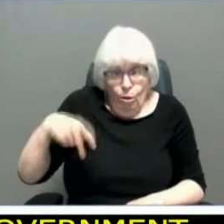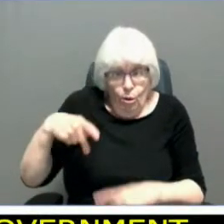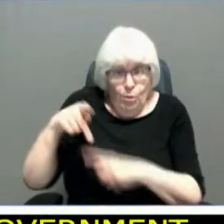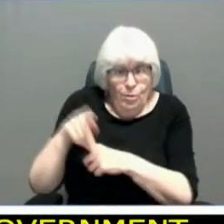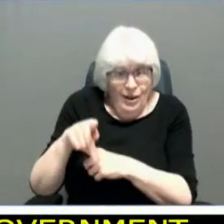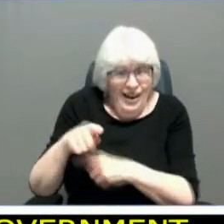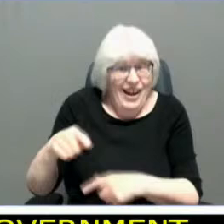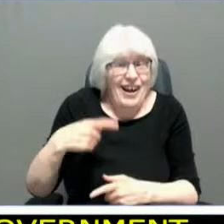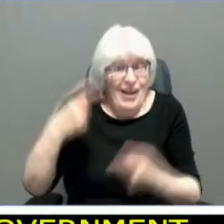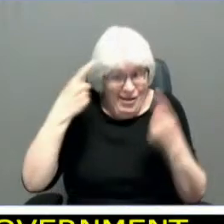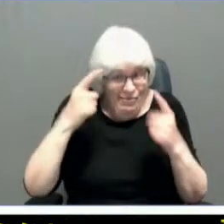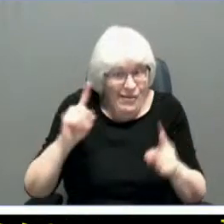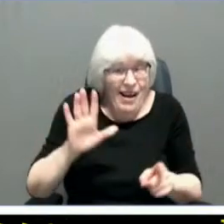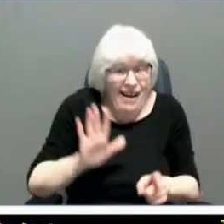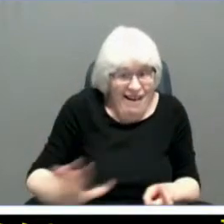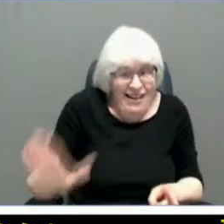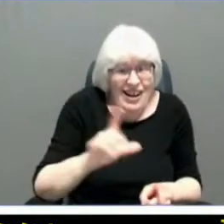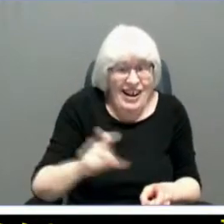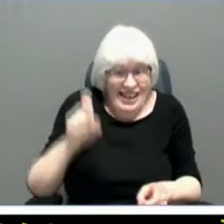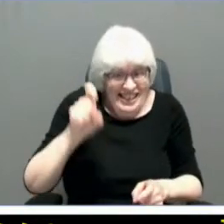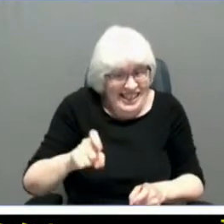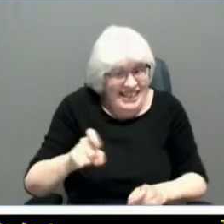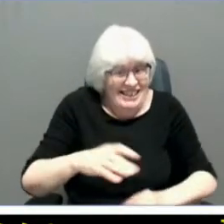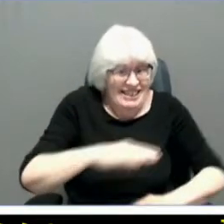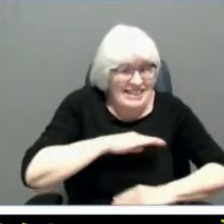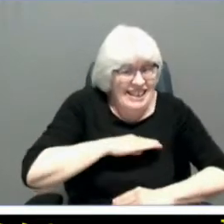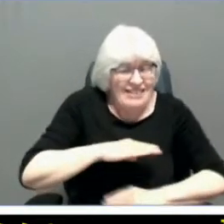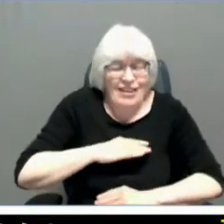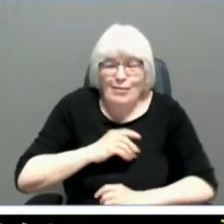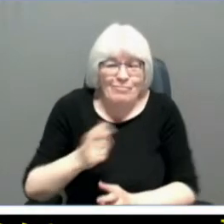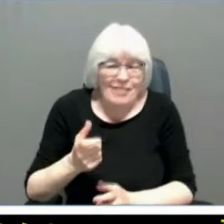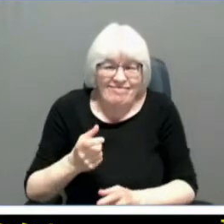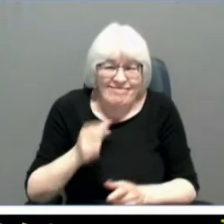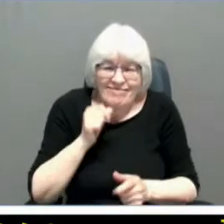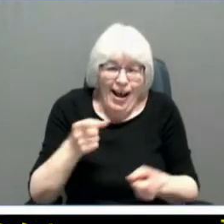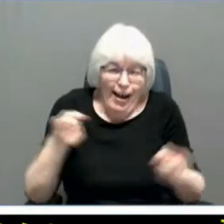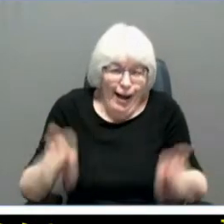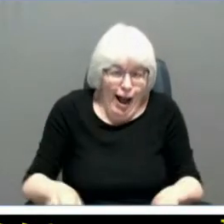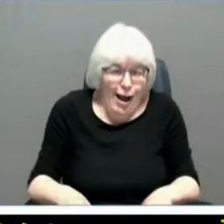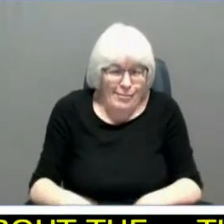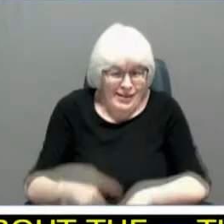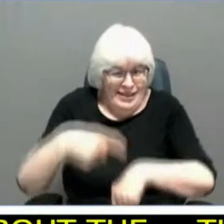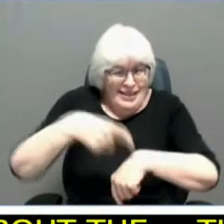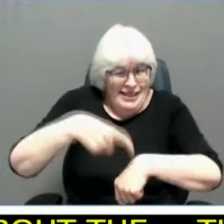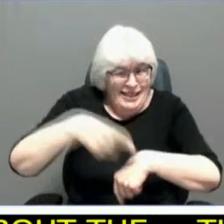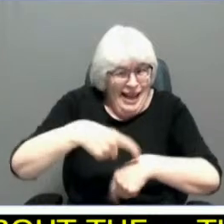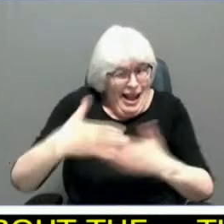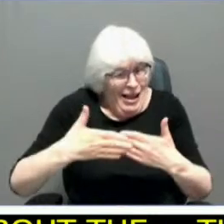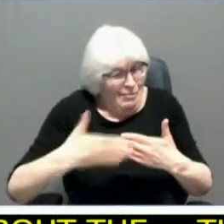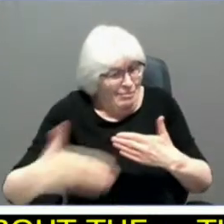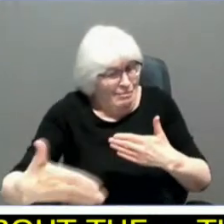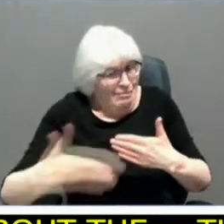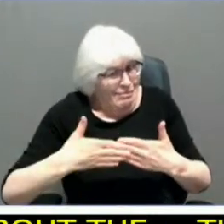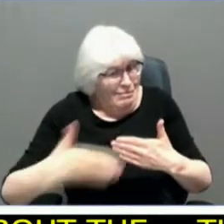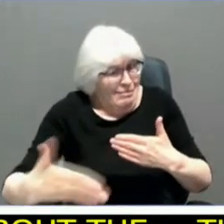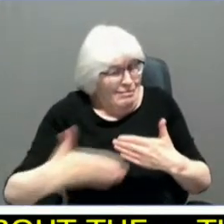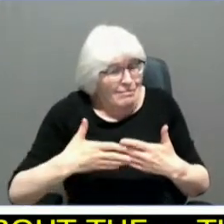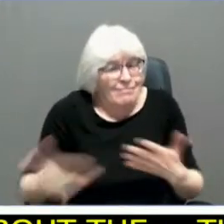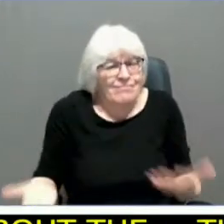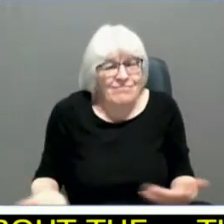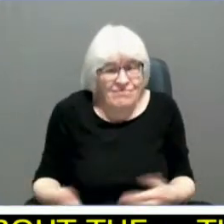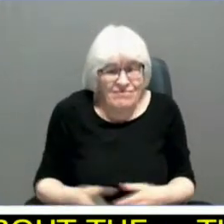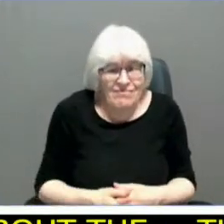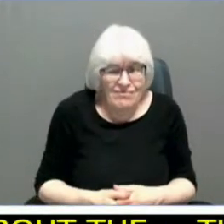it also, the timelines can't be met that are currently proposed, because as Premier Shore said, the timelines for big projects like this are